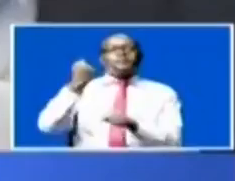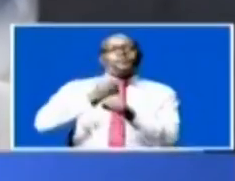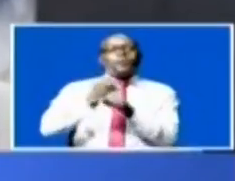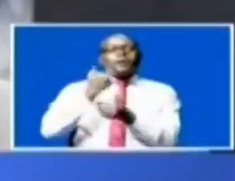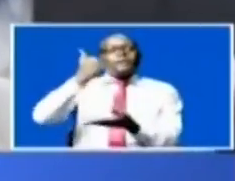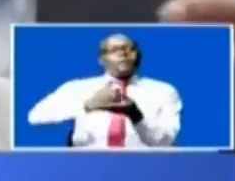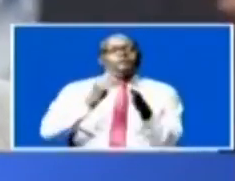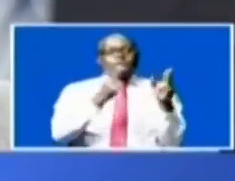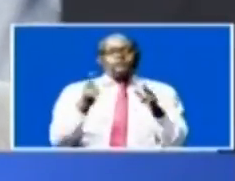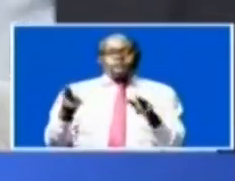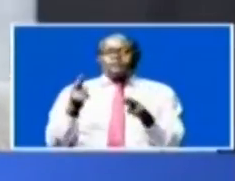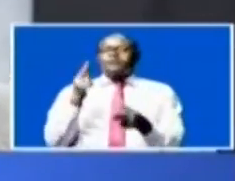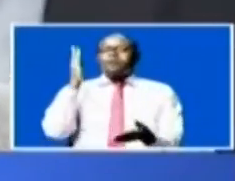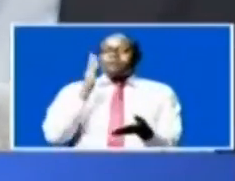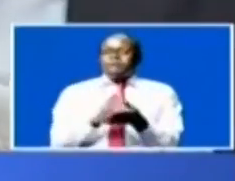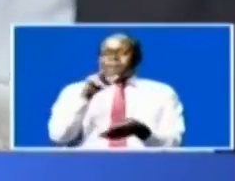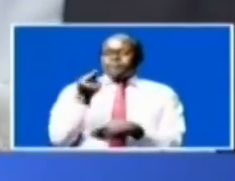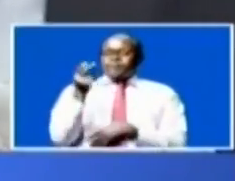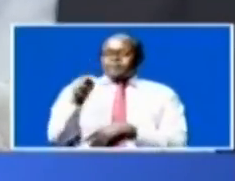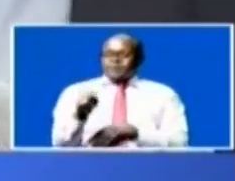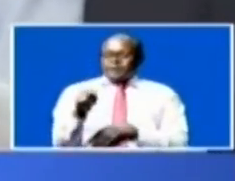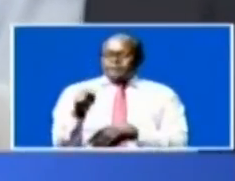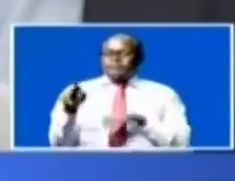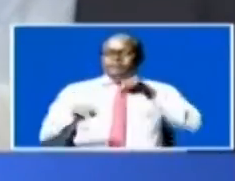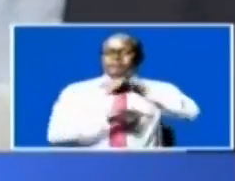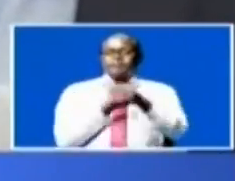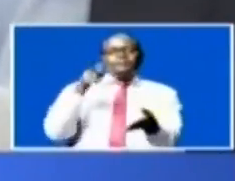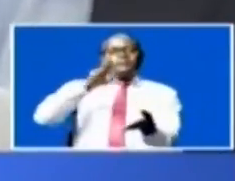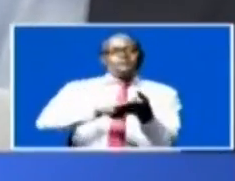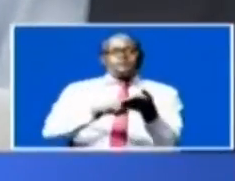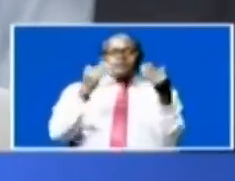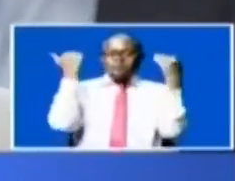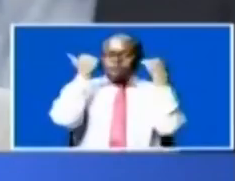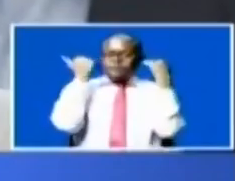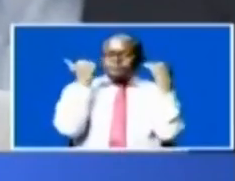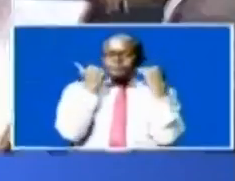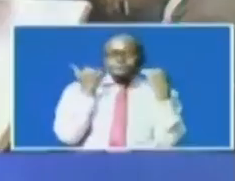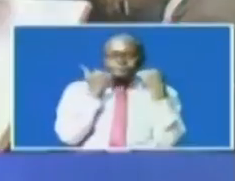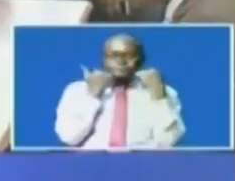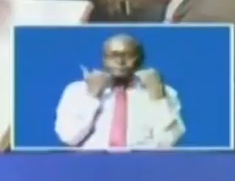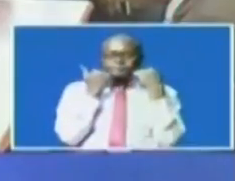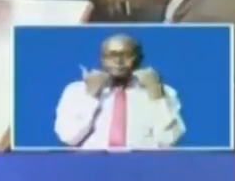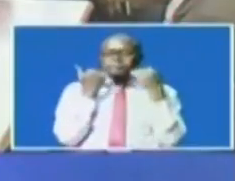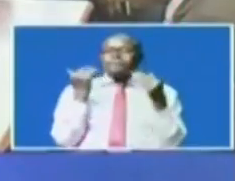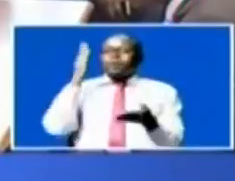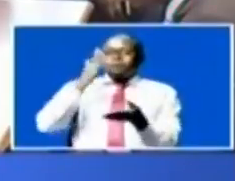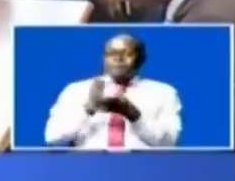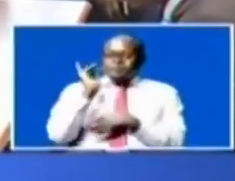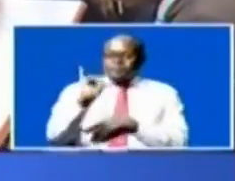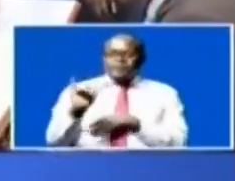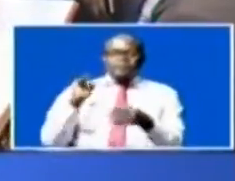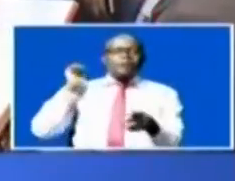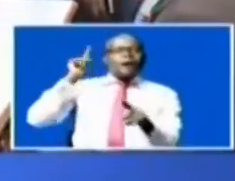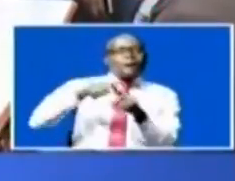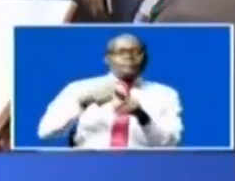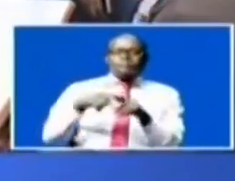as confirmed to KTN by Chief Registrar of the Judiciary, Anne Amadi, a confirmation that until